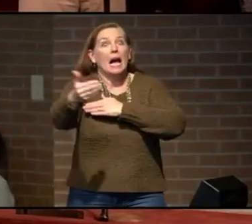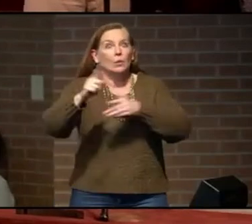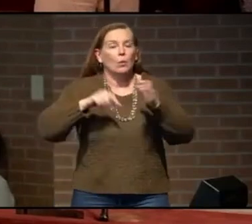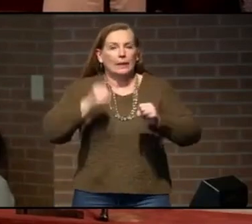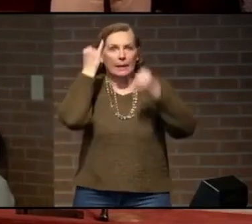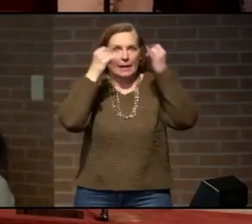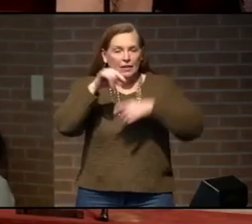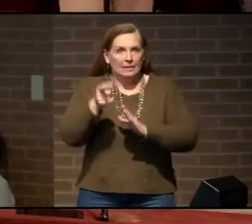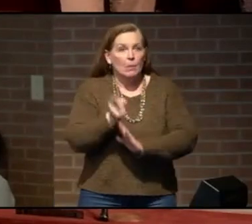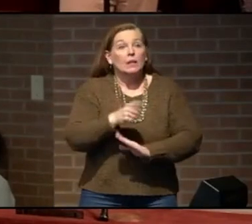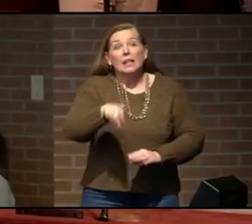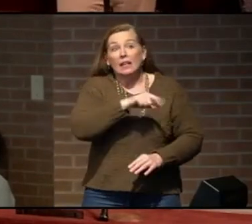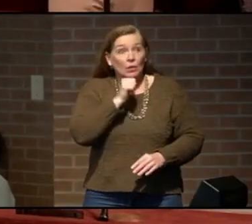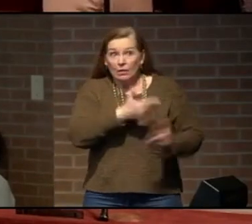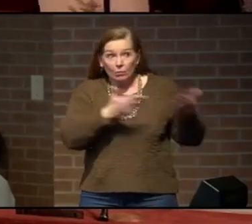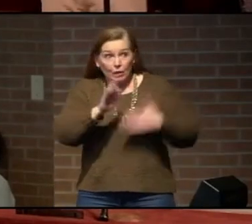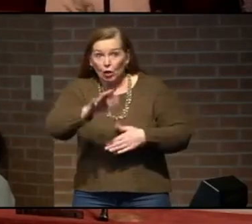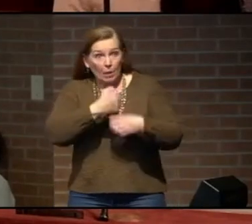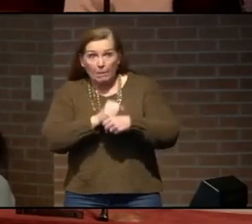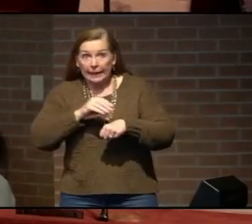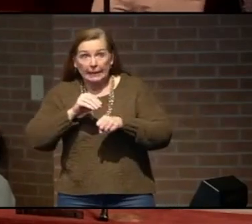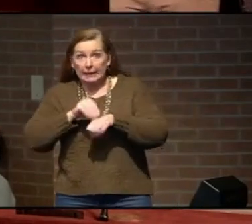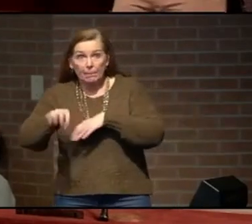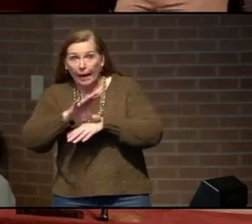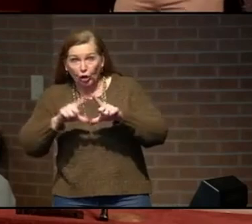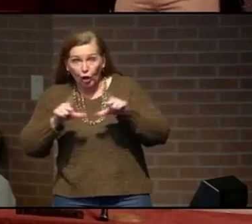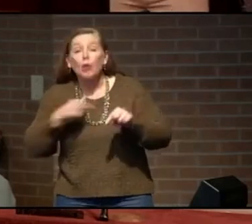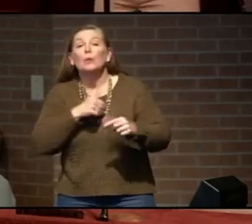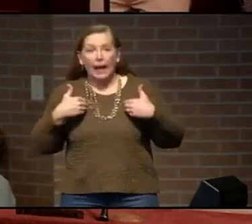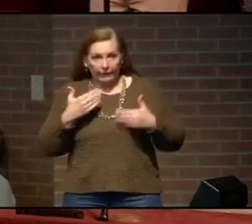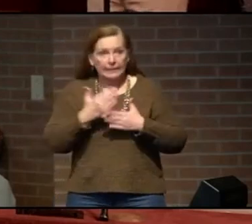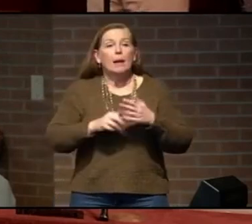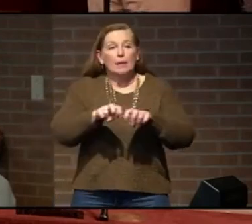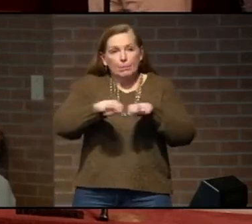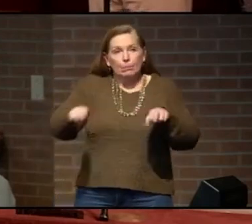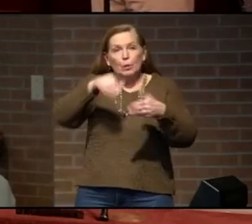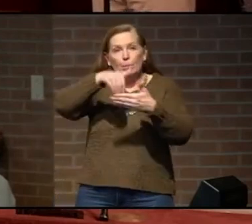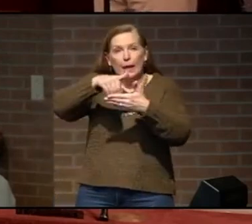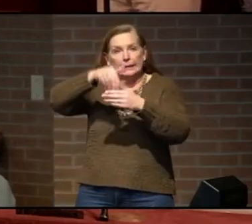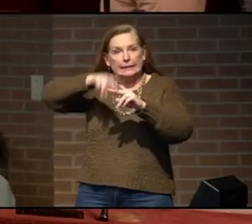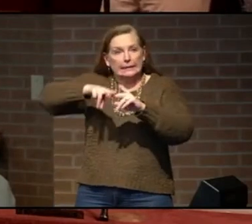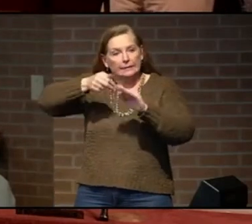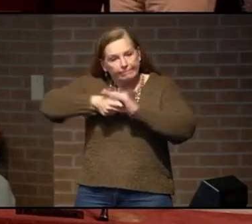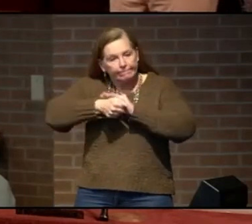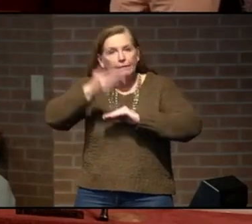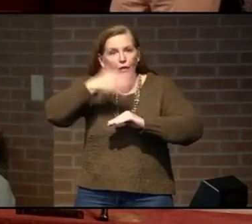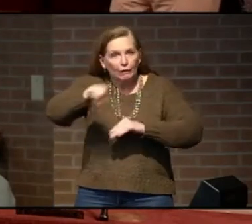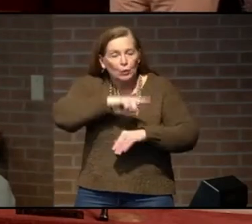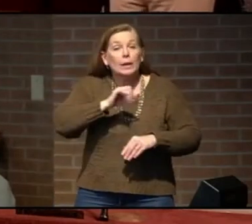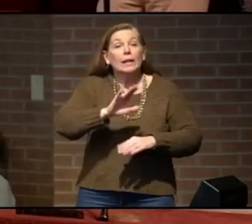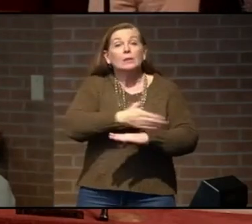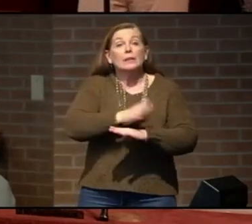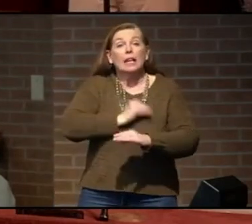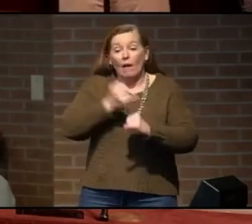If you didn't bring your Make an Impact card, we do have some in the pew pockets that are right in front of you. And so as we sing our final song, if you brought